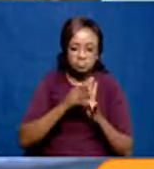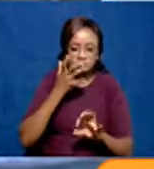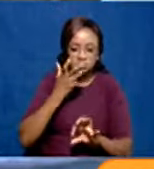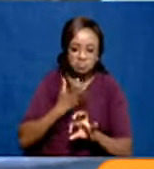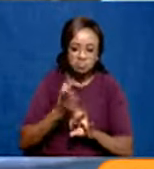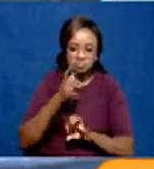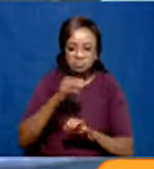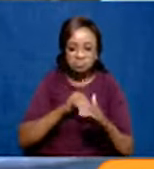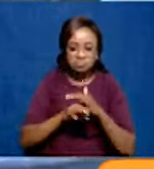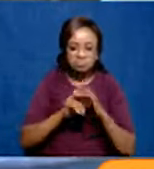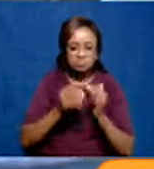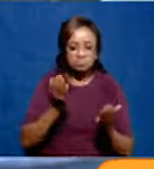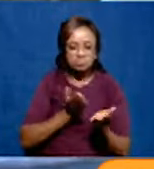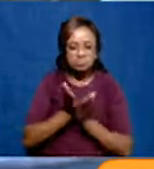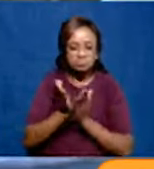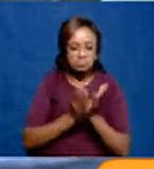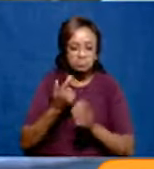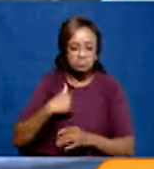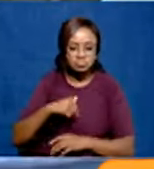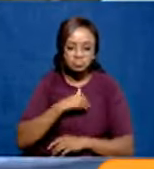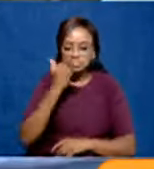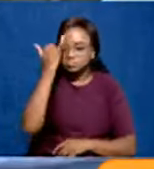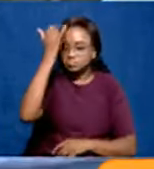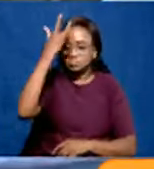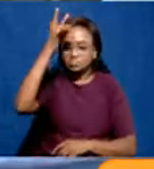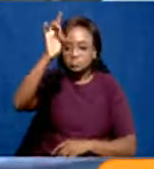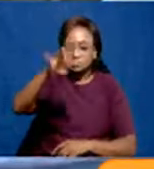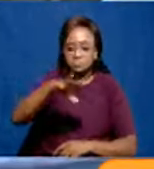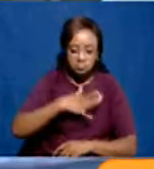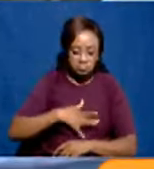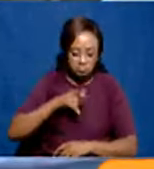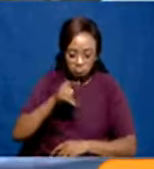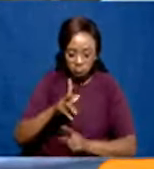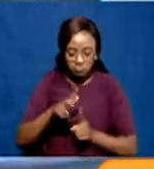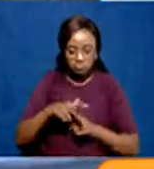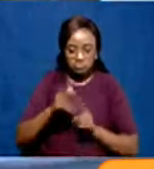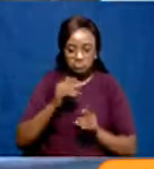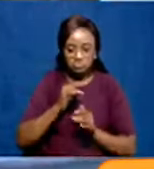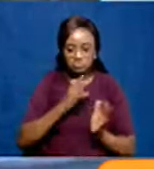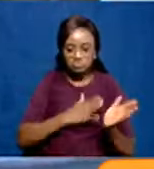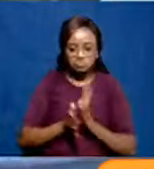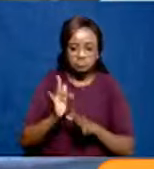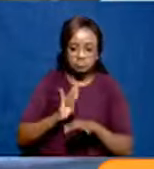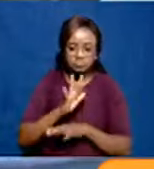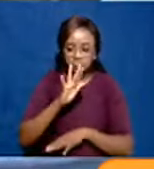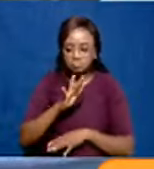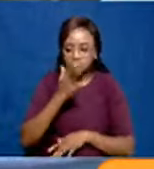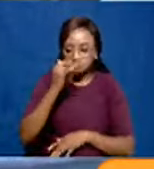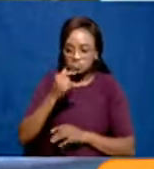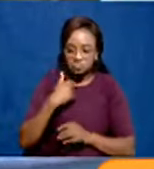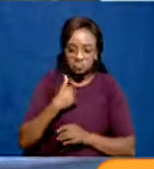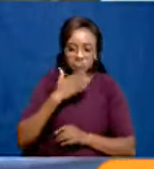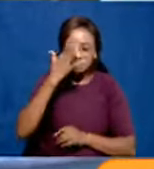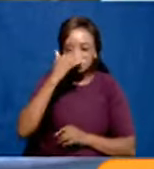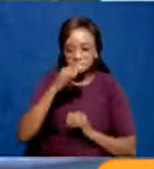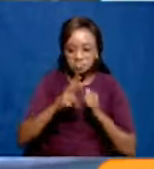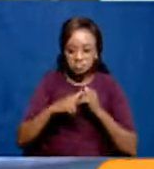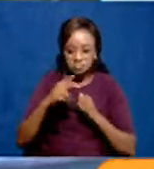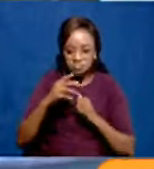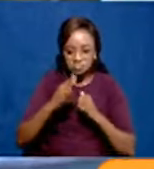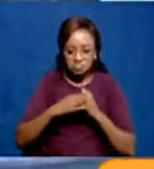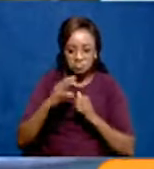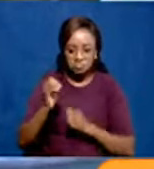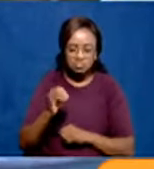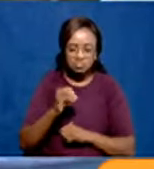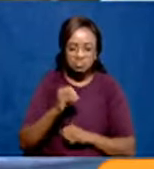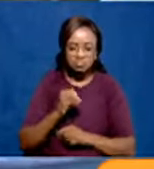access service at that time. So we are proposing as much as possible, let this be done in advance. That's why there's a 90-day window that we say people should try and get this registration